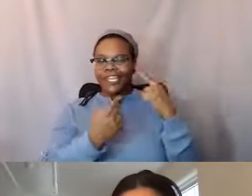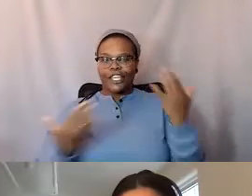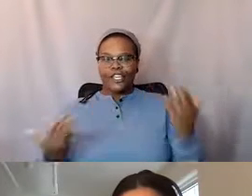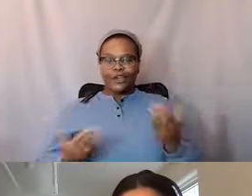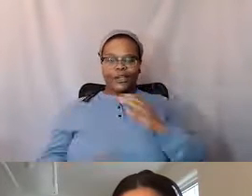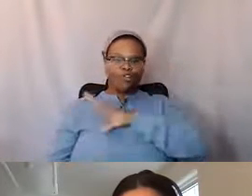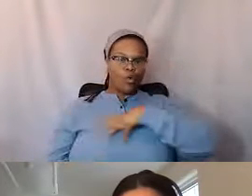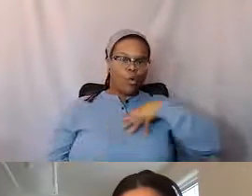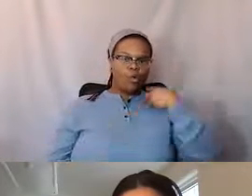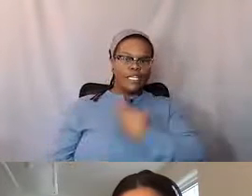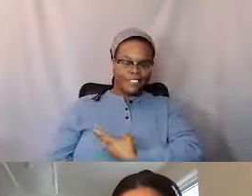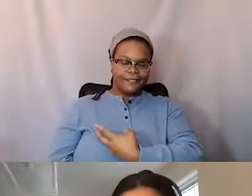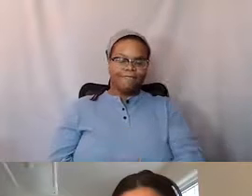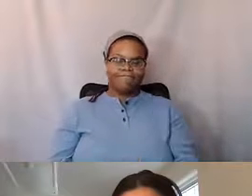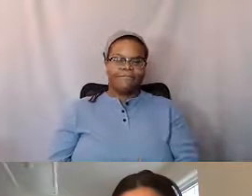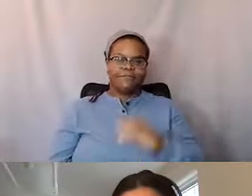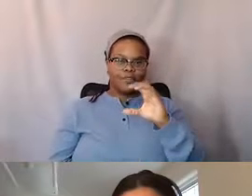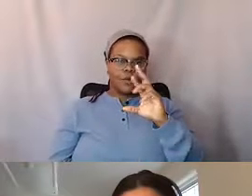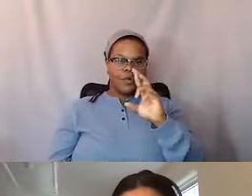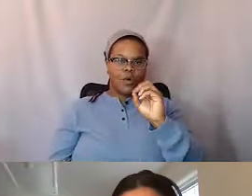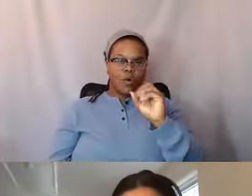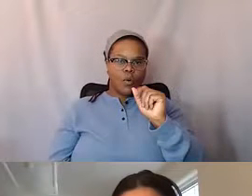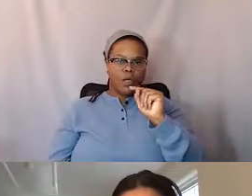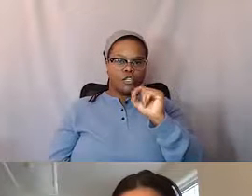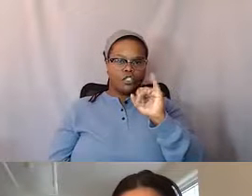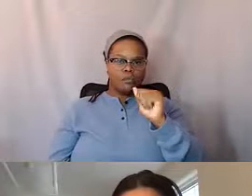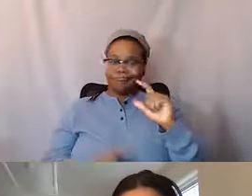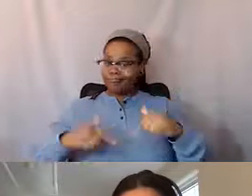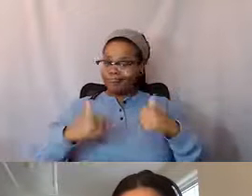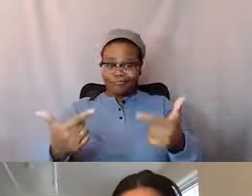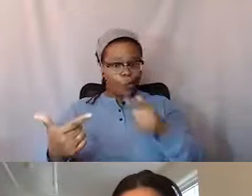Thank you. Anyone can go next, and I'll let you choose.